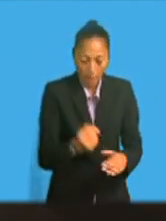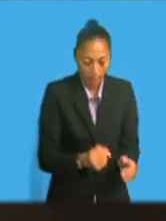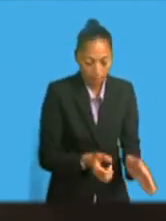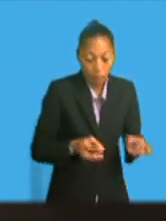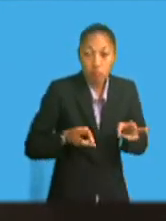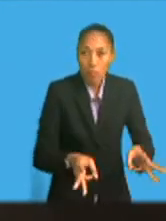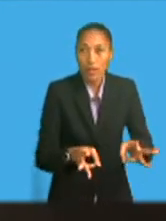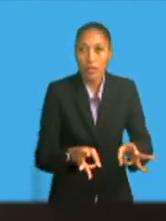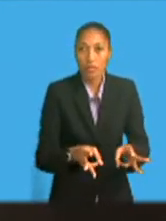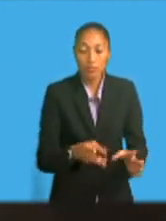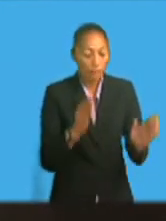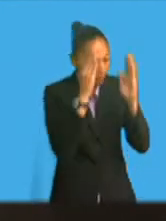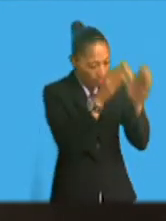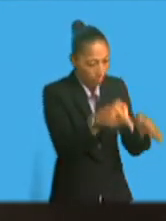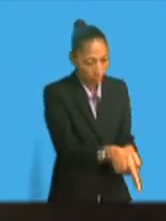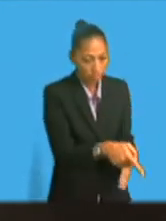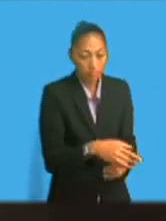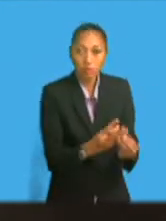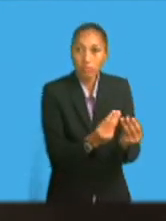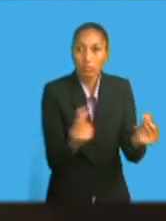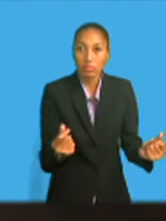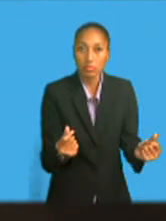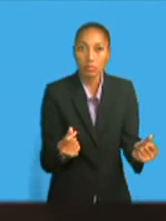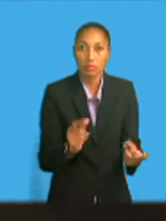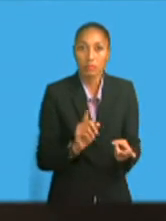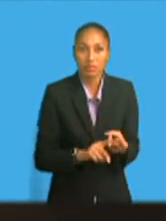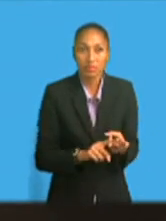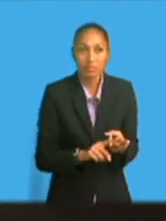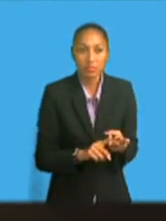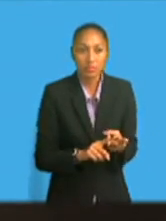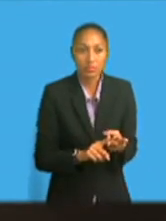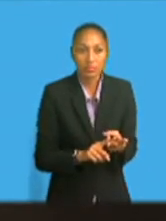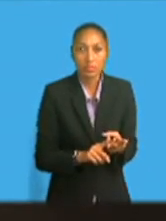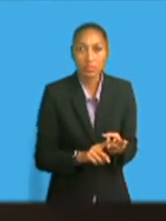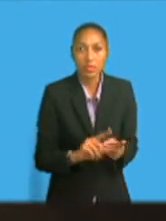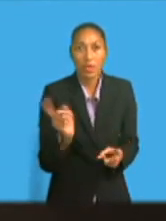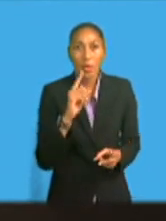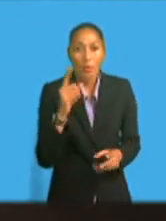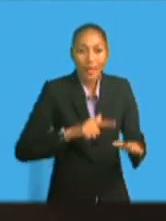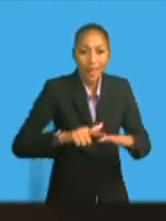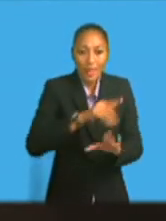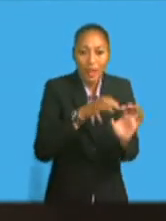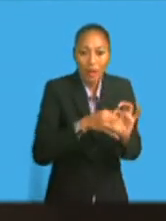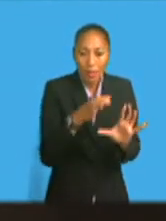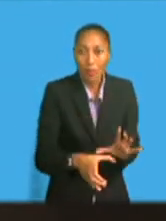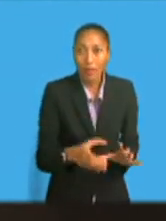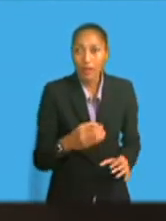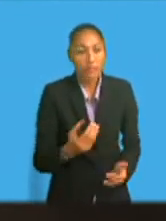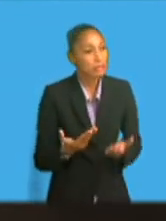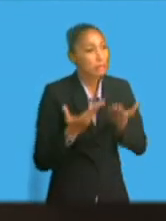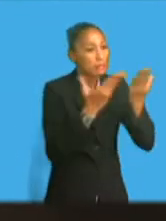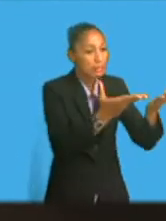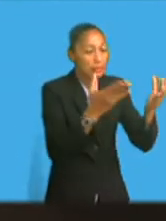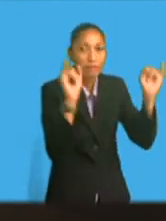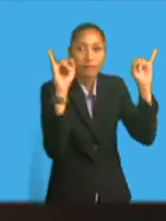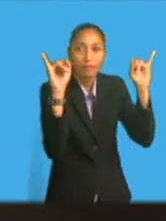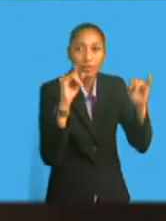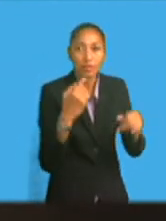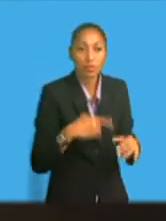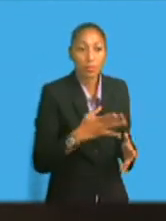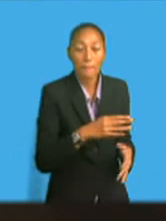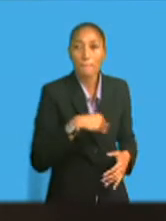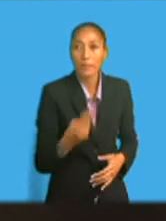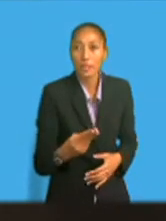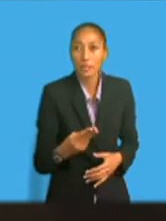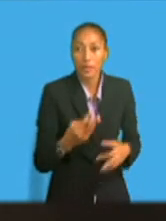addressing this. This includes the claim being raised by the landowners to my ministry. My ministry refers this